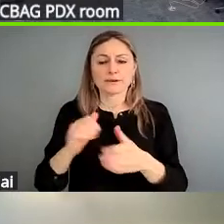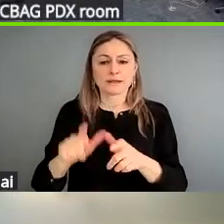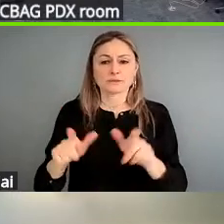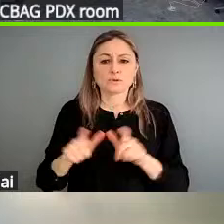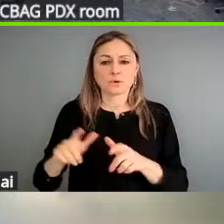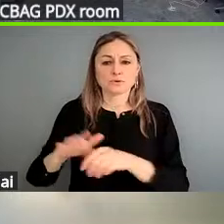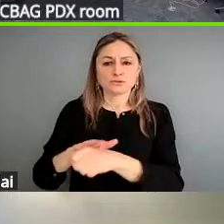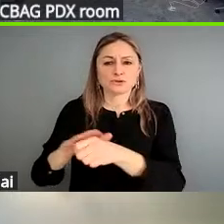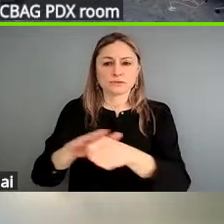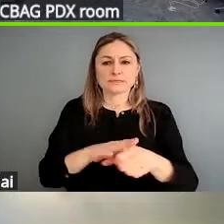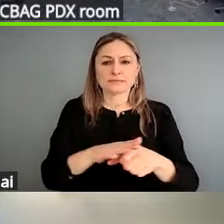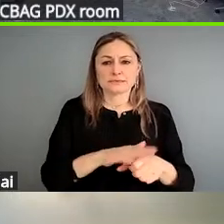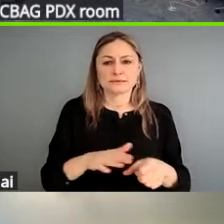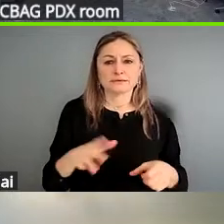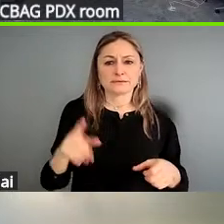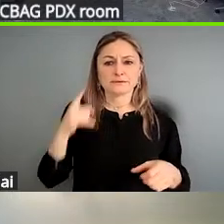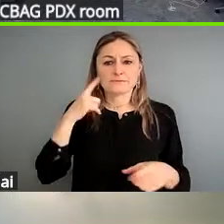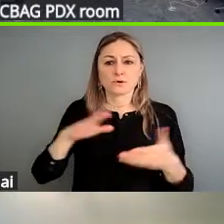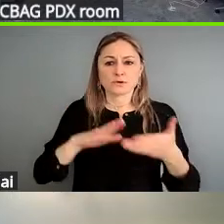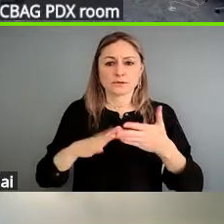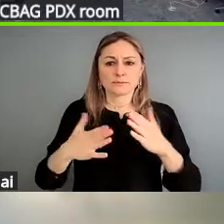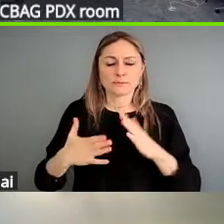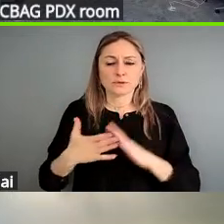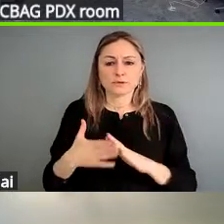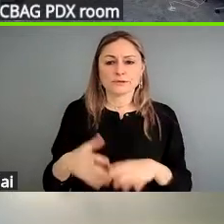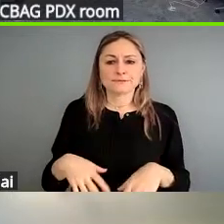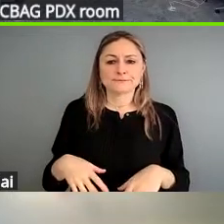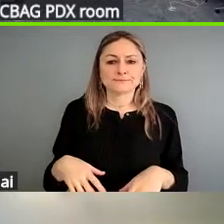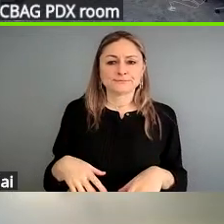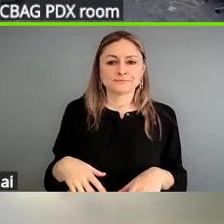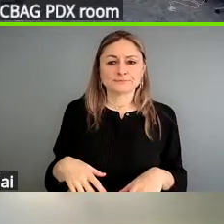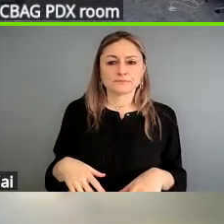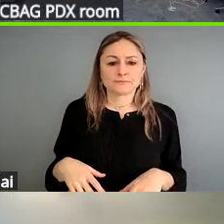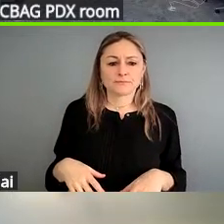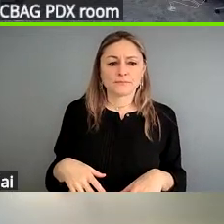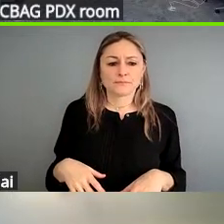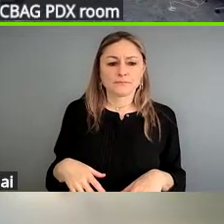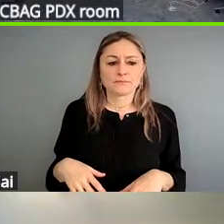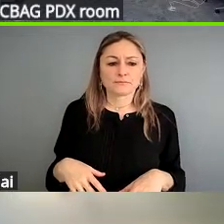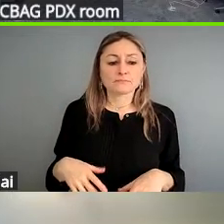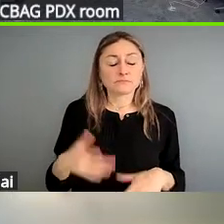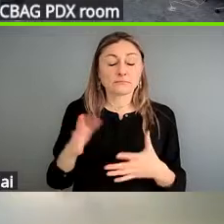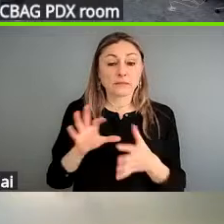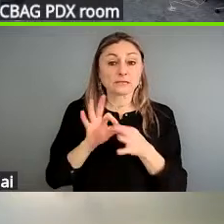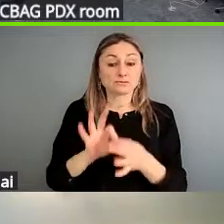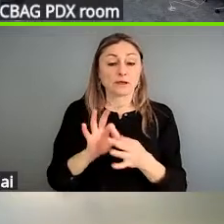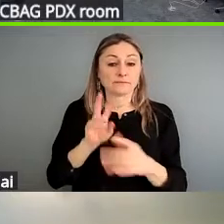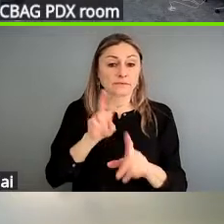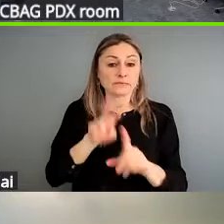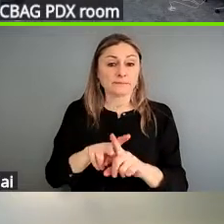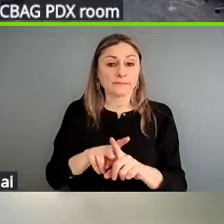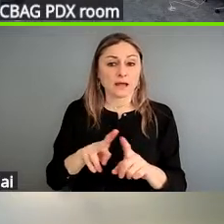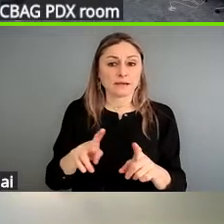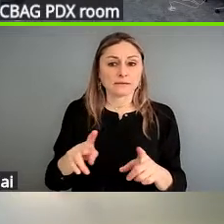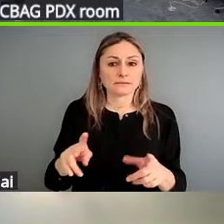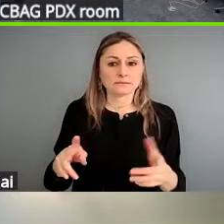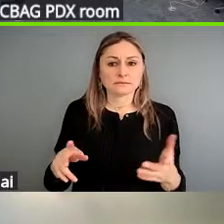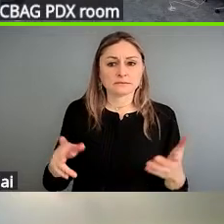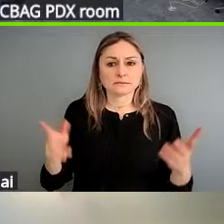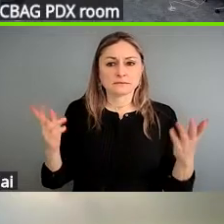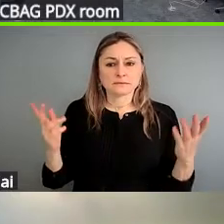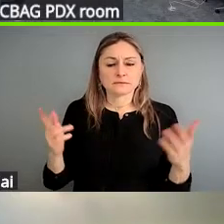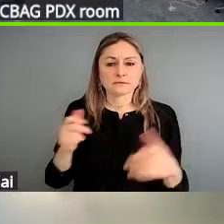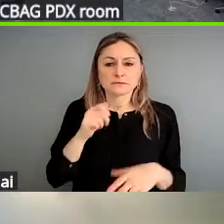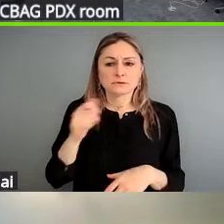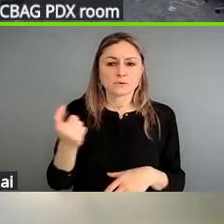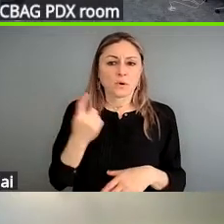to seek these outcomes, or community groups to seek these outcomes, is relevant. And we don't always have a lot of great